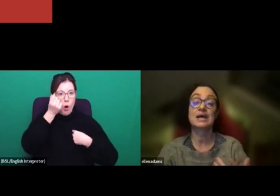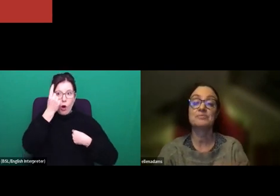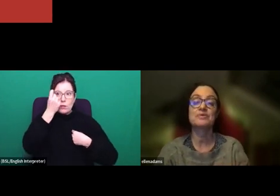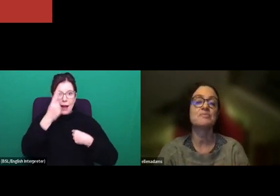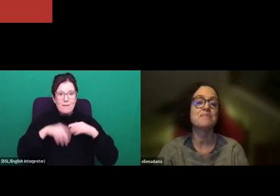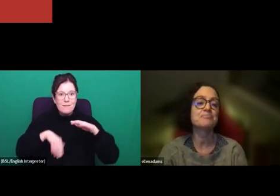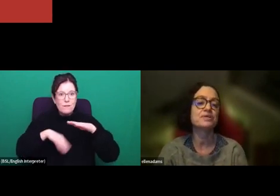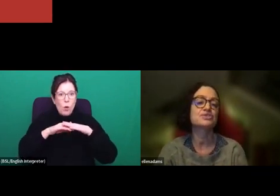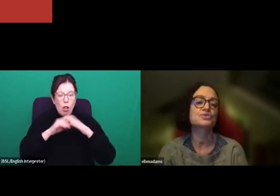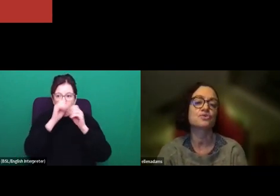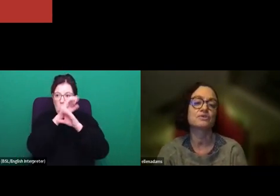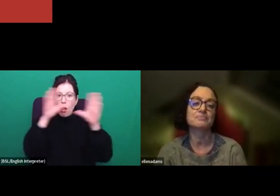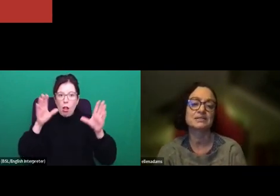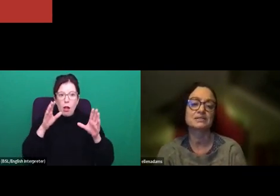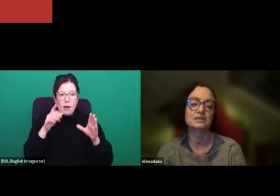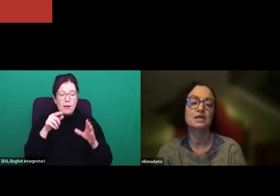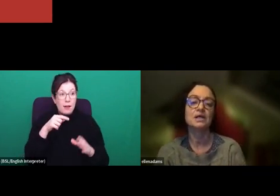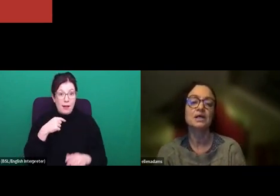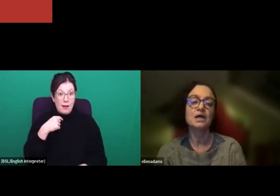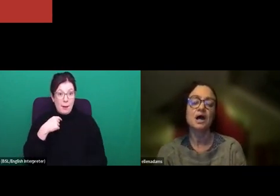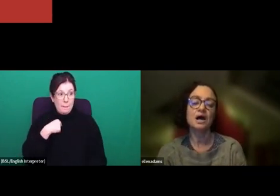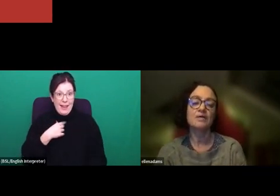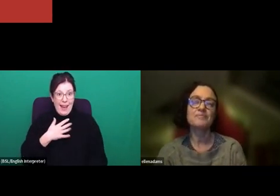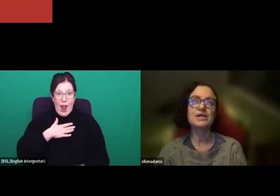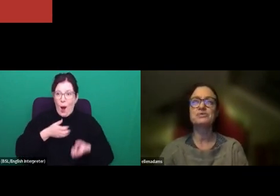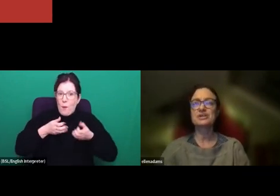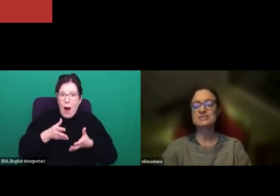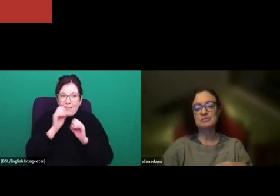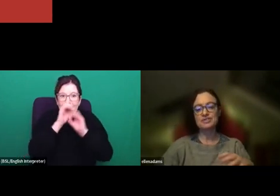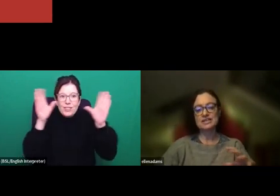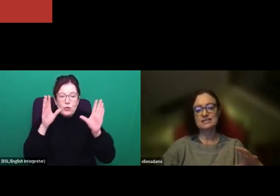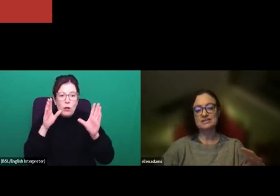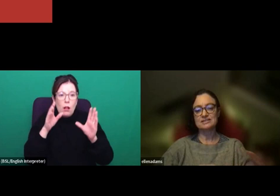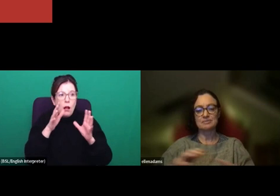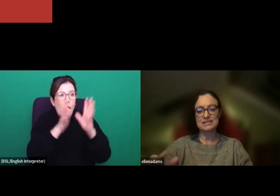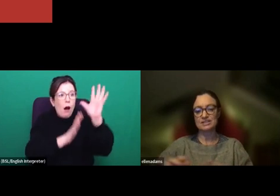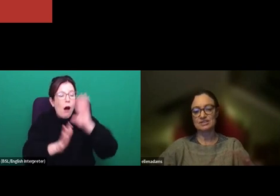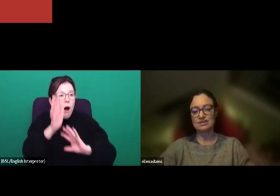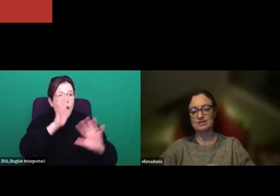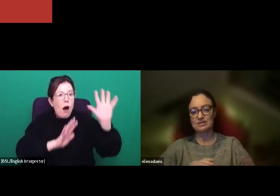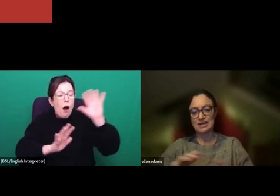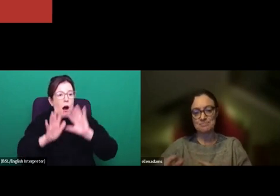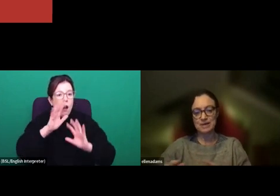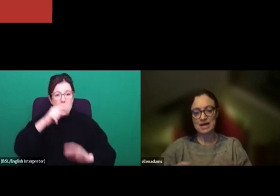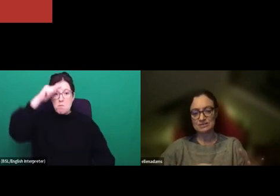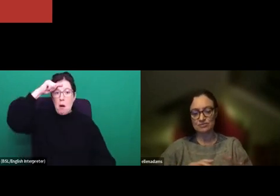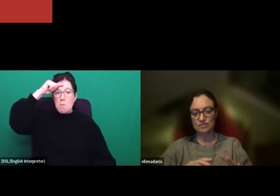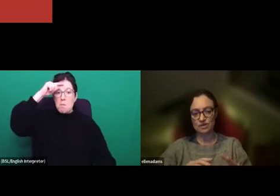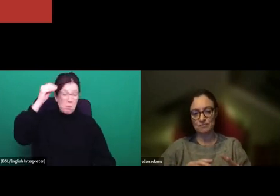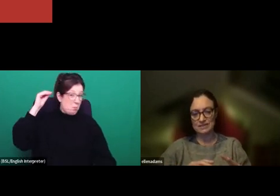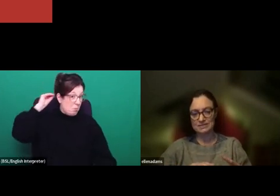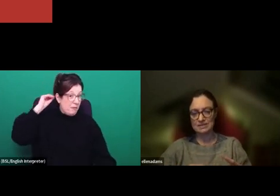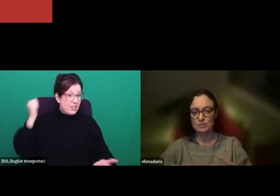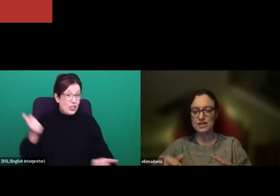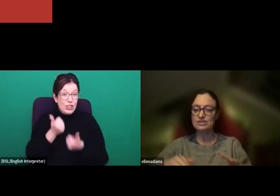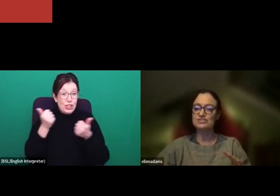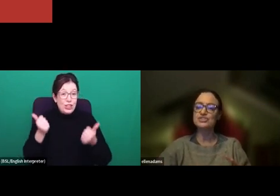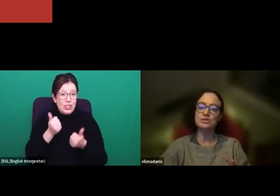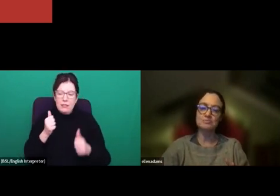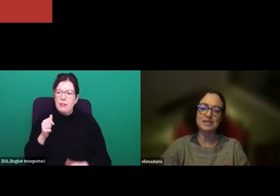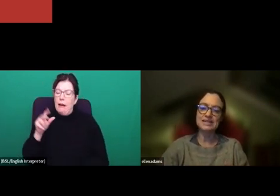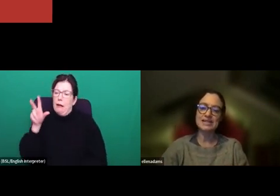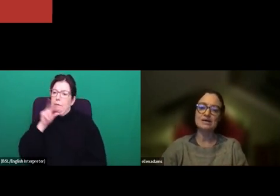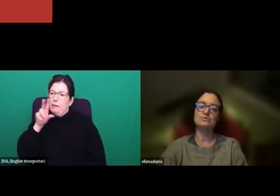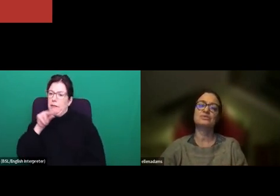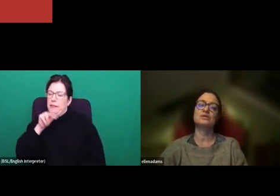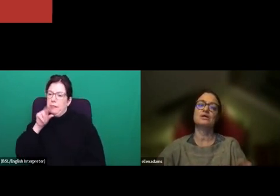and would help them remember the story better. And also some of the cinematic impacts of BSL, the way you can